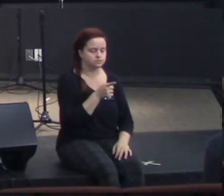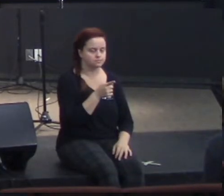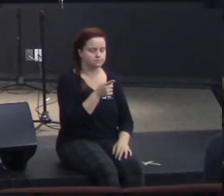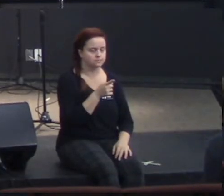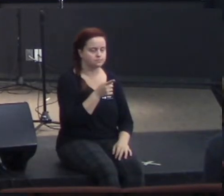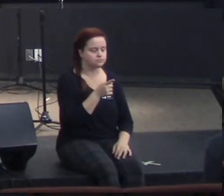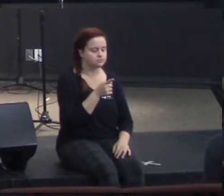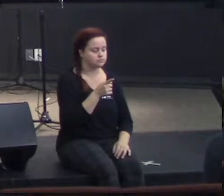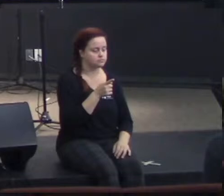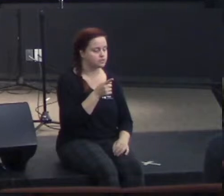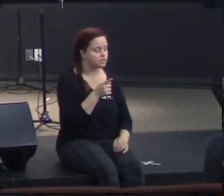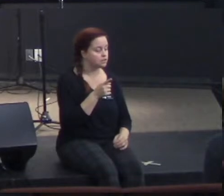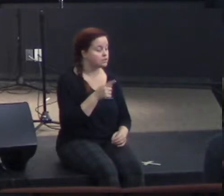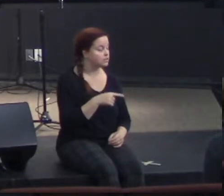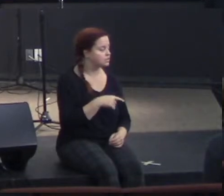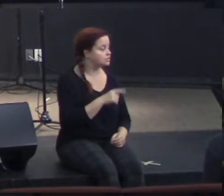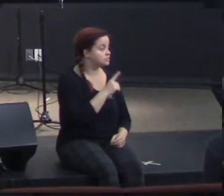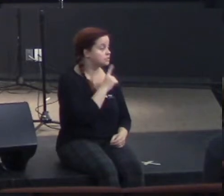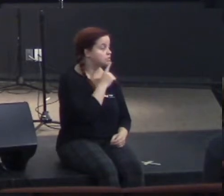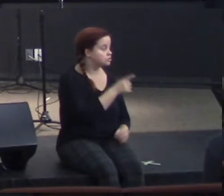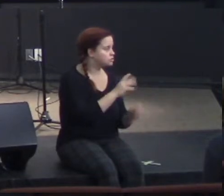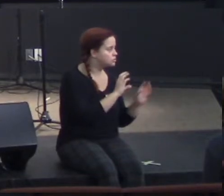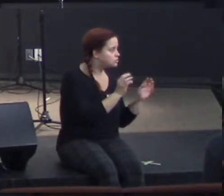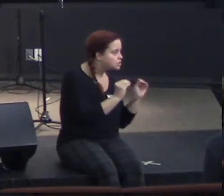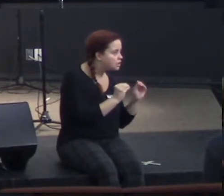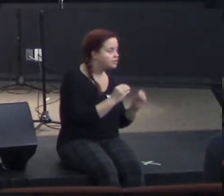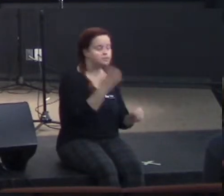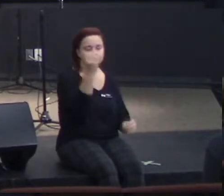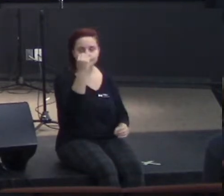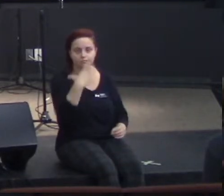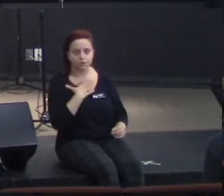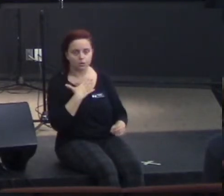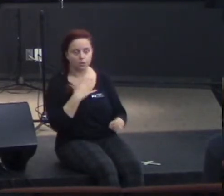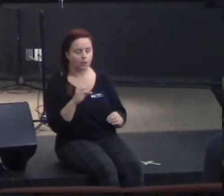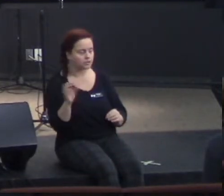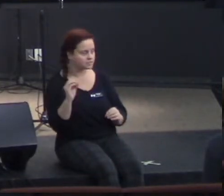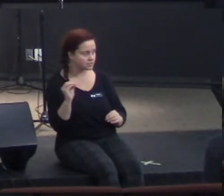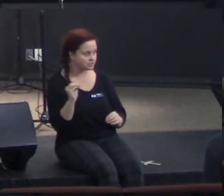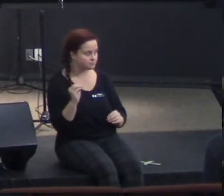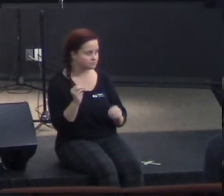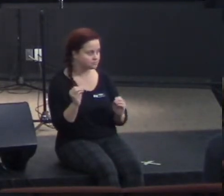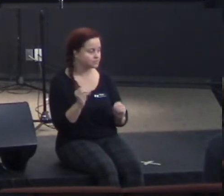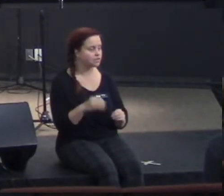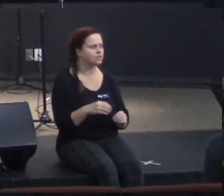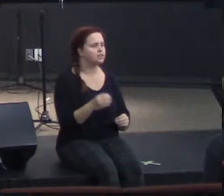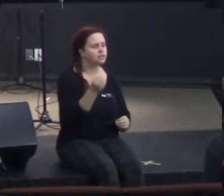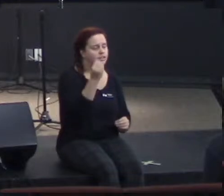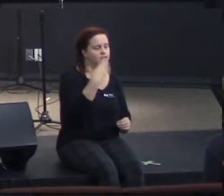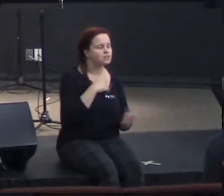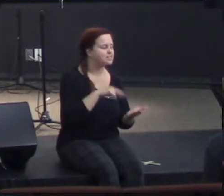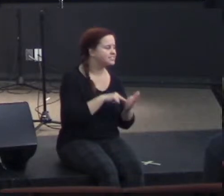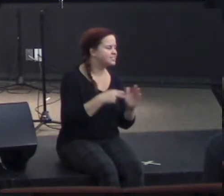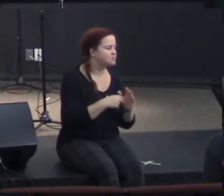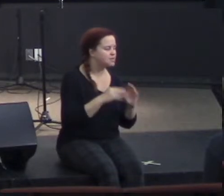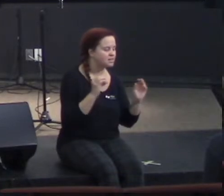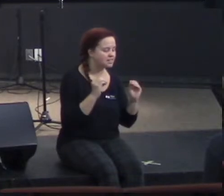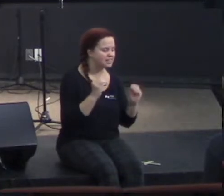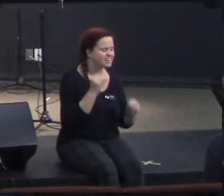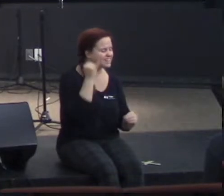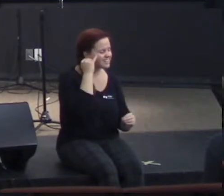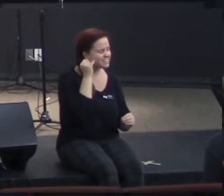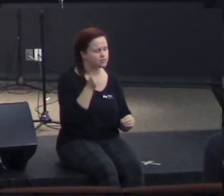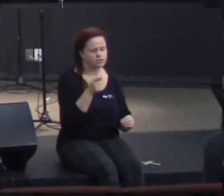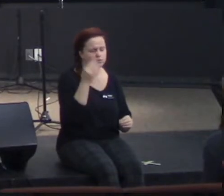where there is no truth, there is no grace. Grace means nothing if you don't know what God has in mind for